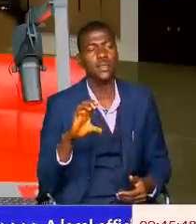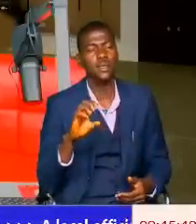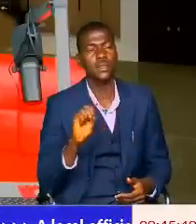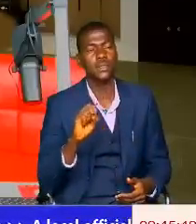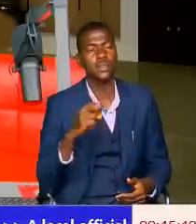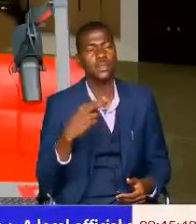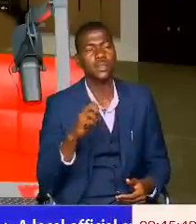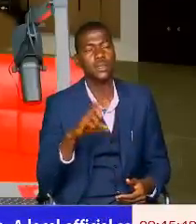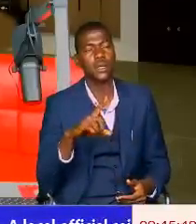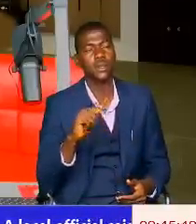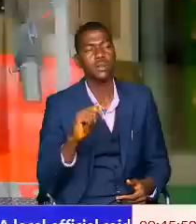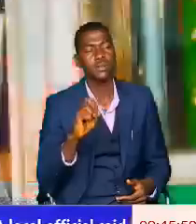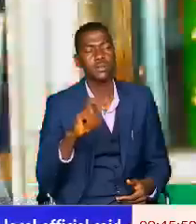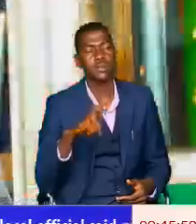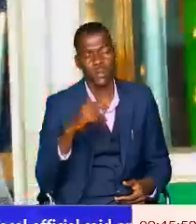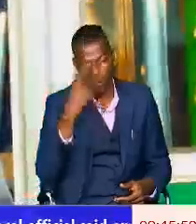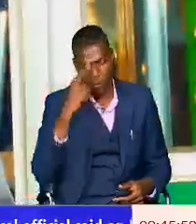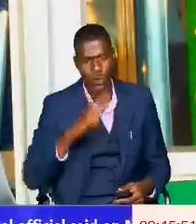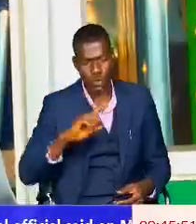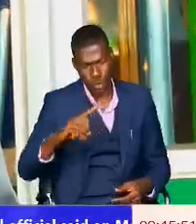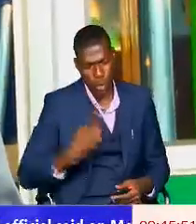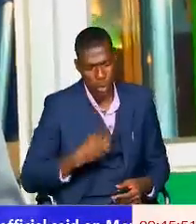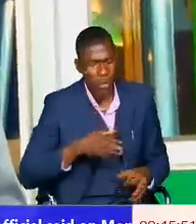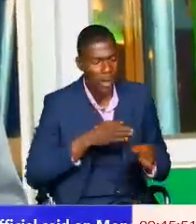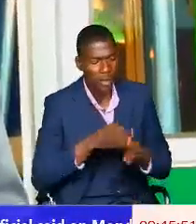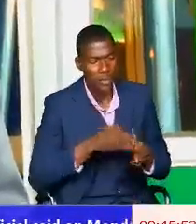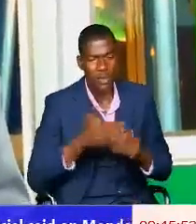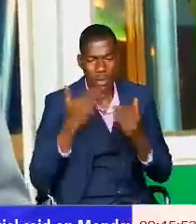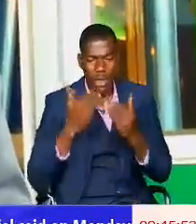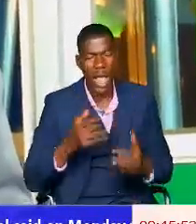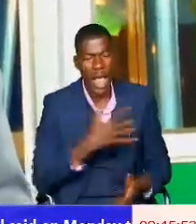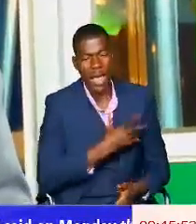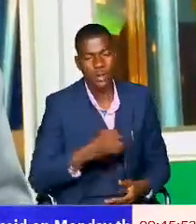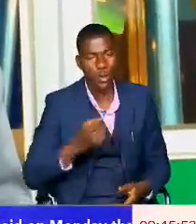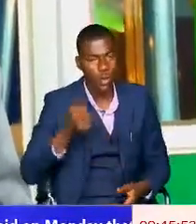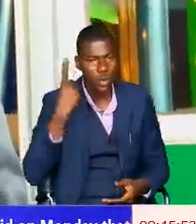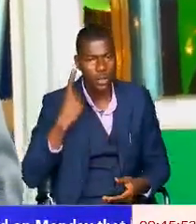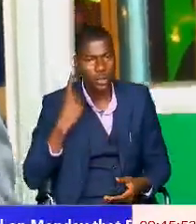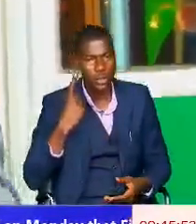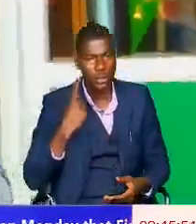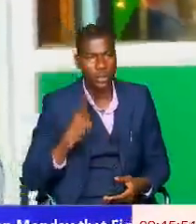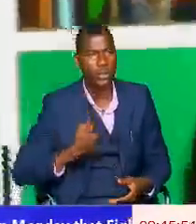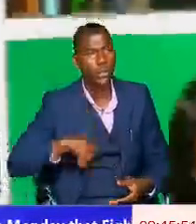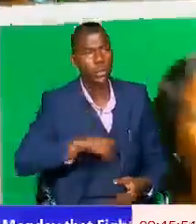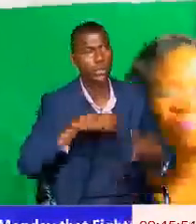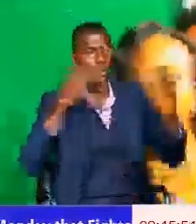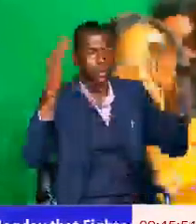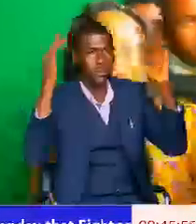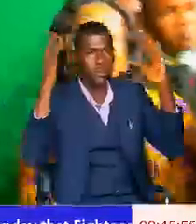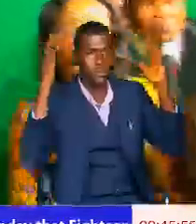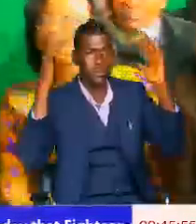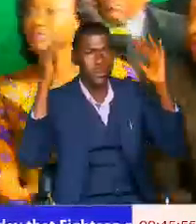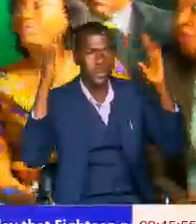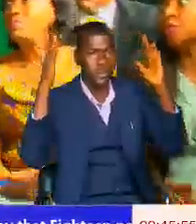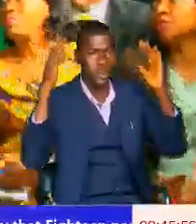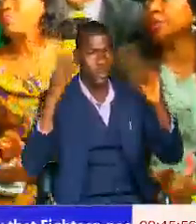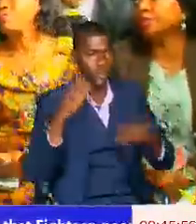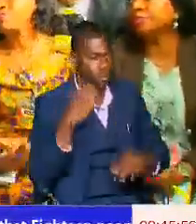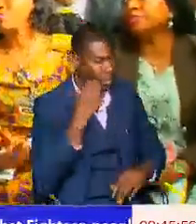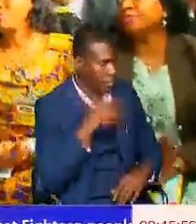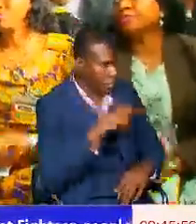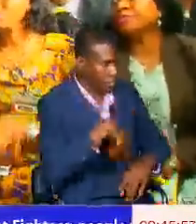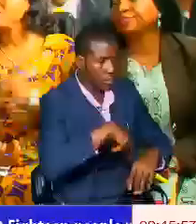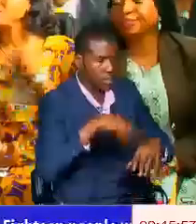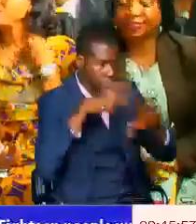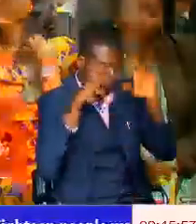for your response and understanding above all. Let's appreciate that. Other question. Yes,